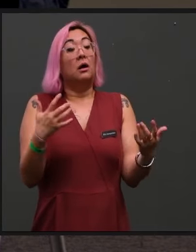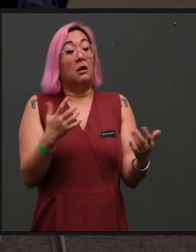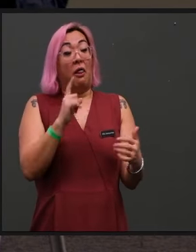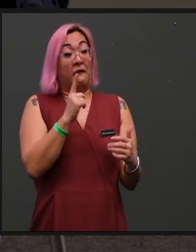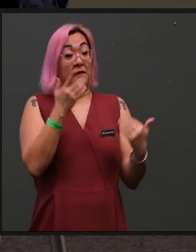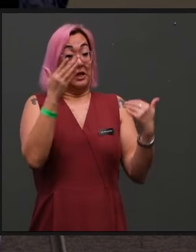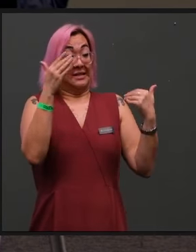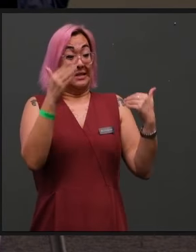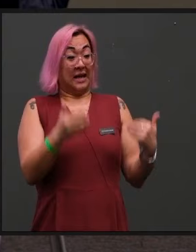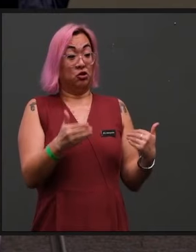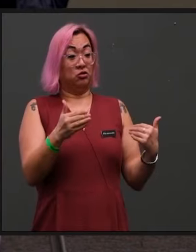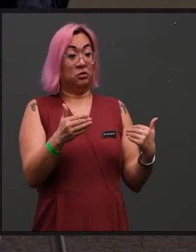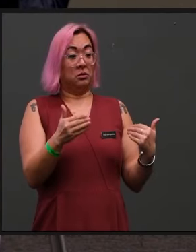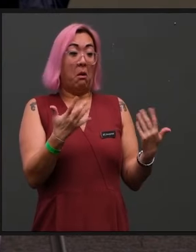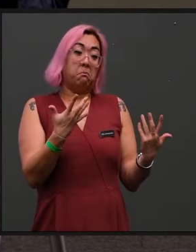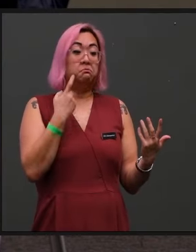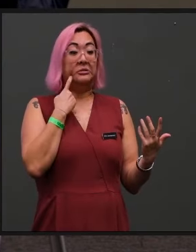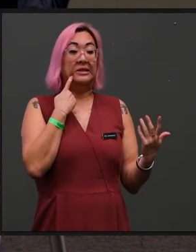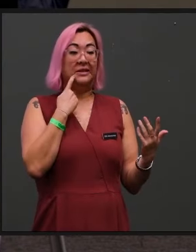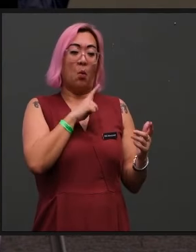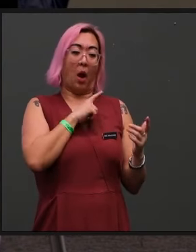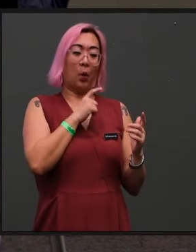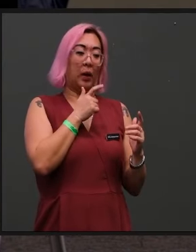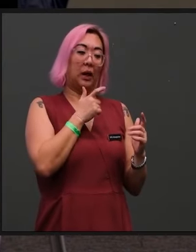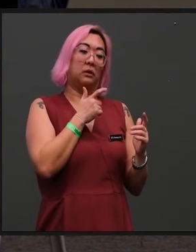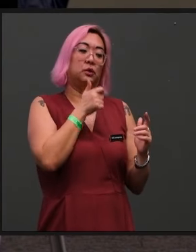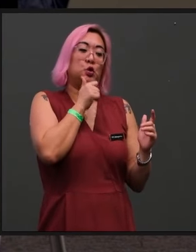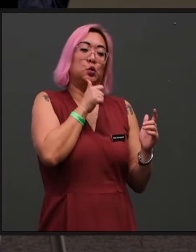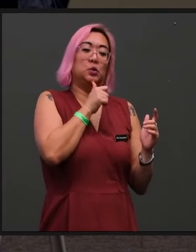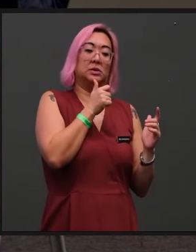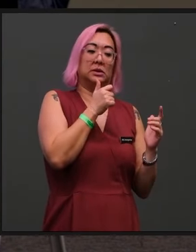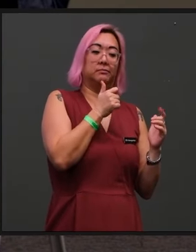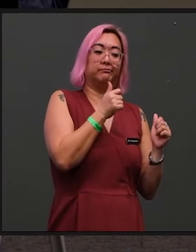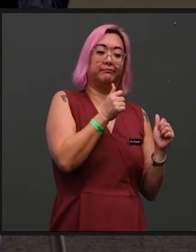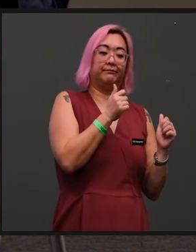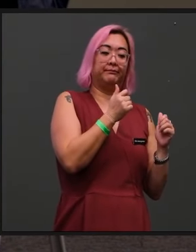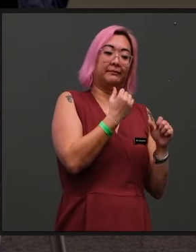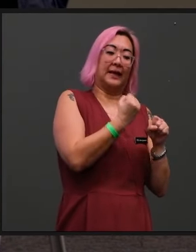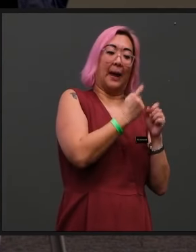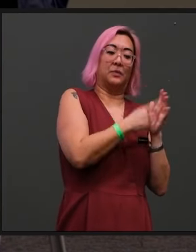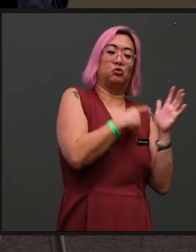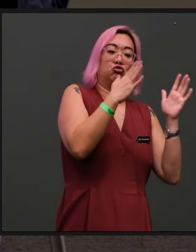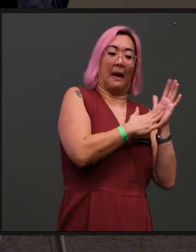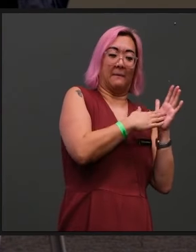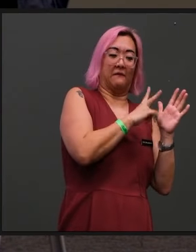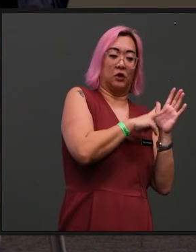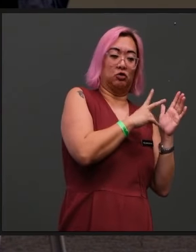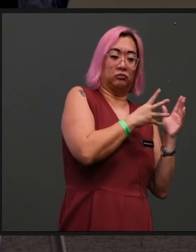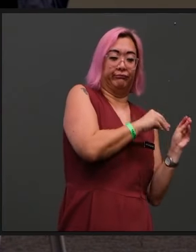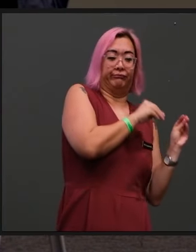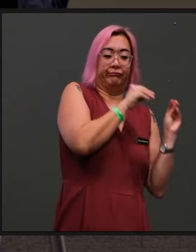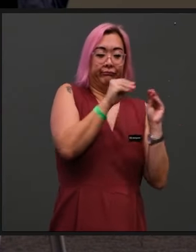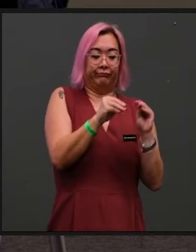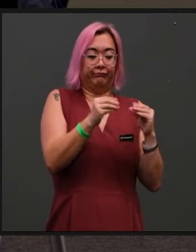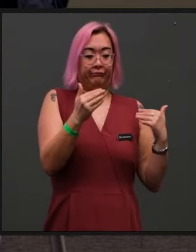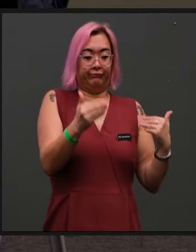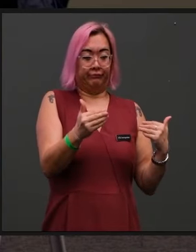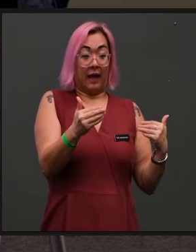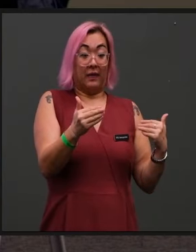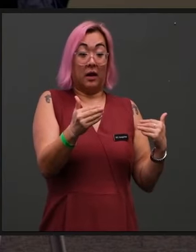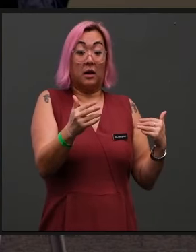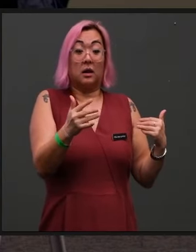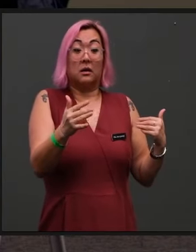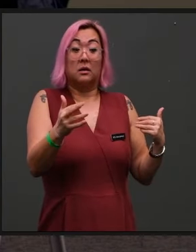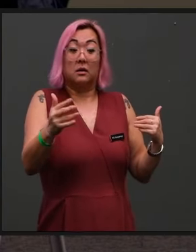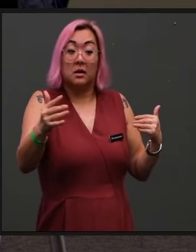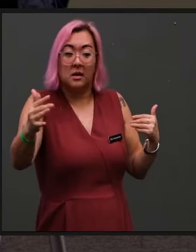reference. But then when it came time to do the middle of the end, we went back to what we kind of did with the game jam,